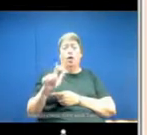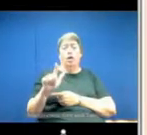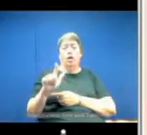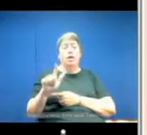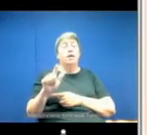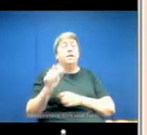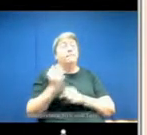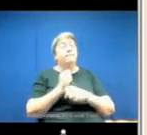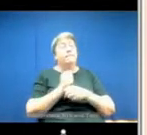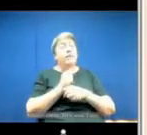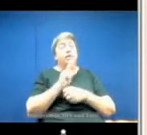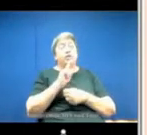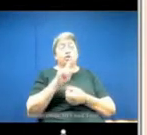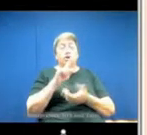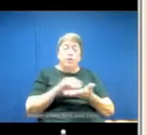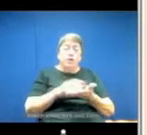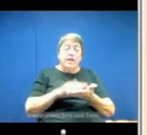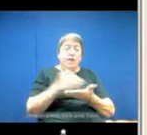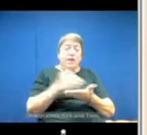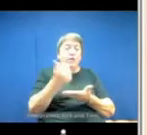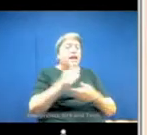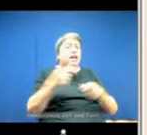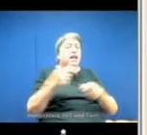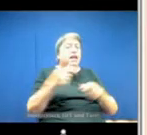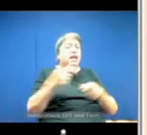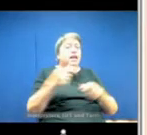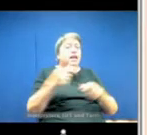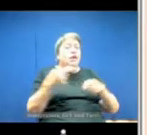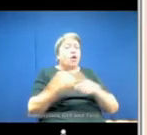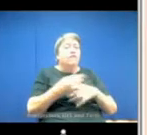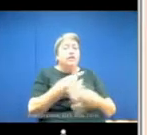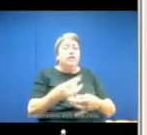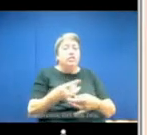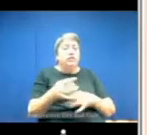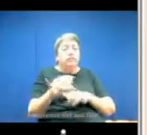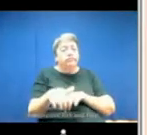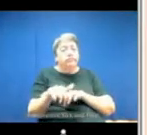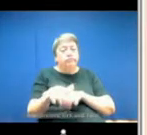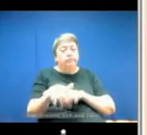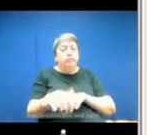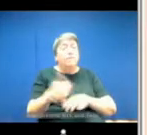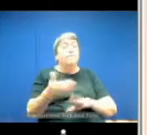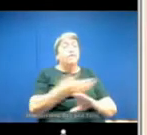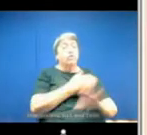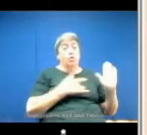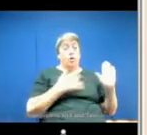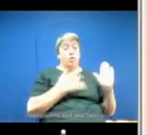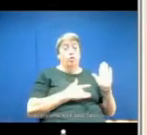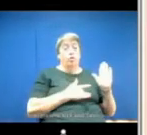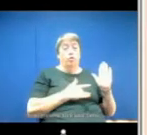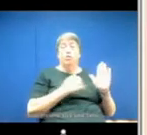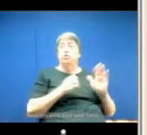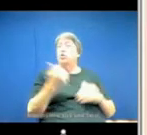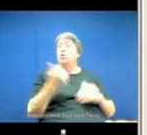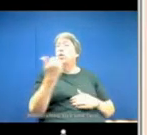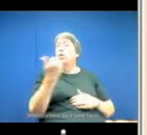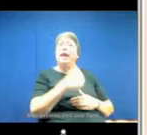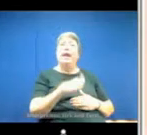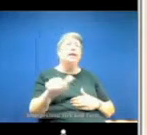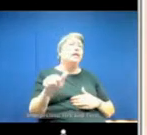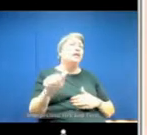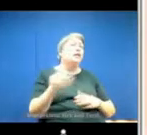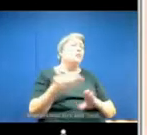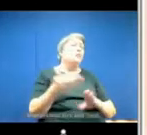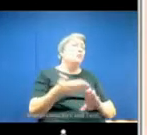record prior to taking the oath. So any prior interpreting that you've done for the parties that will not affect your